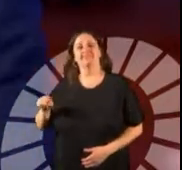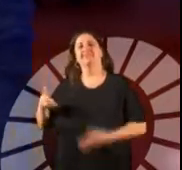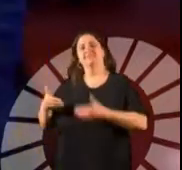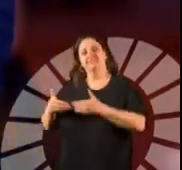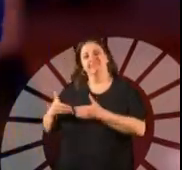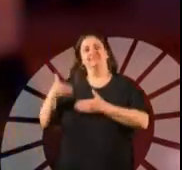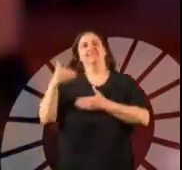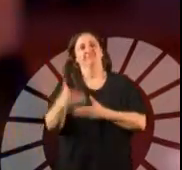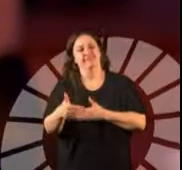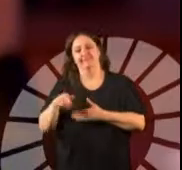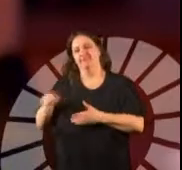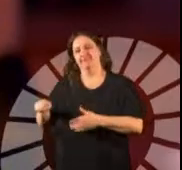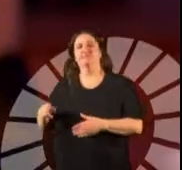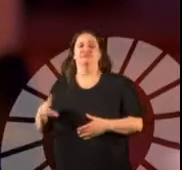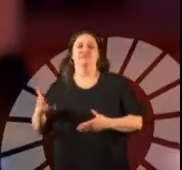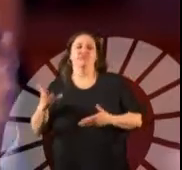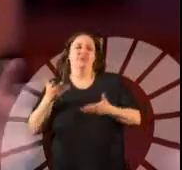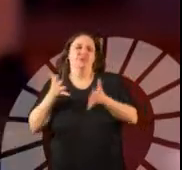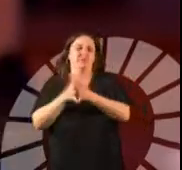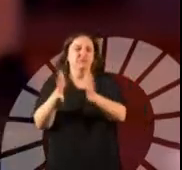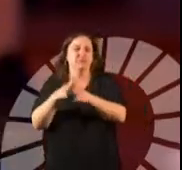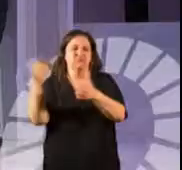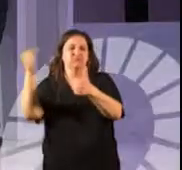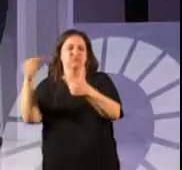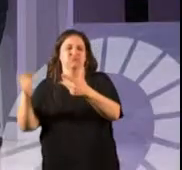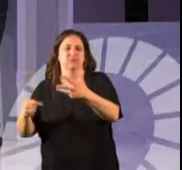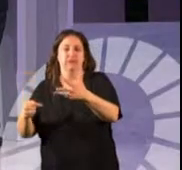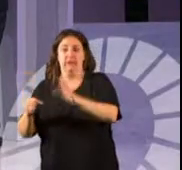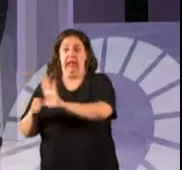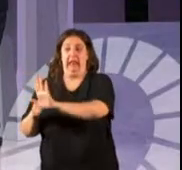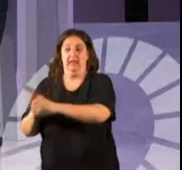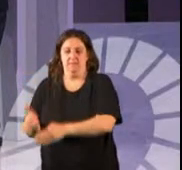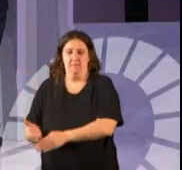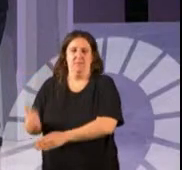one. And then after these introductory words